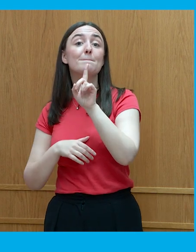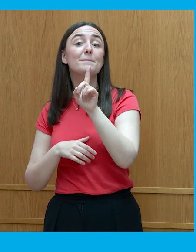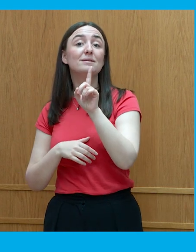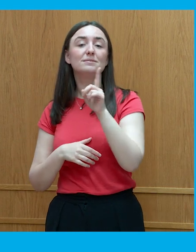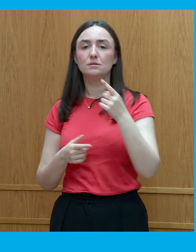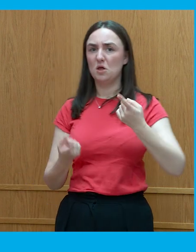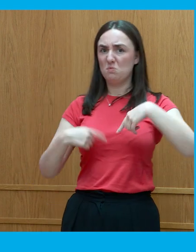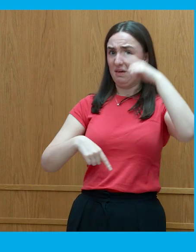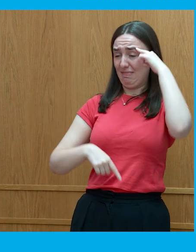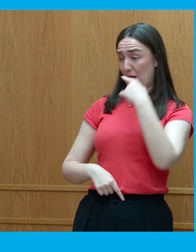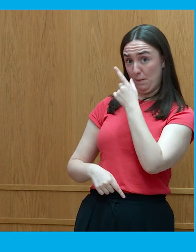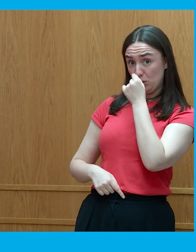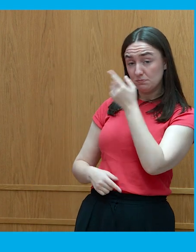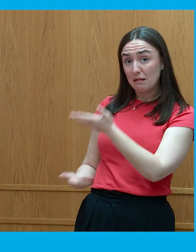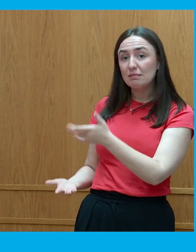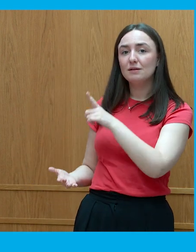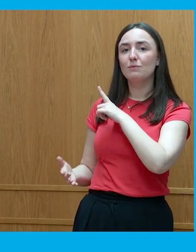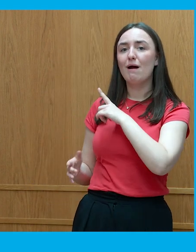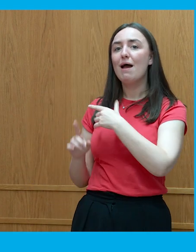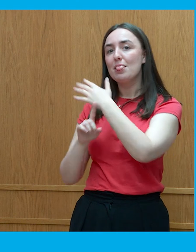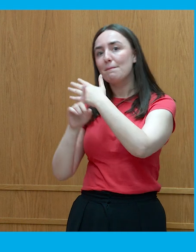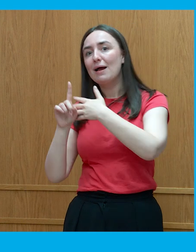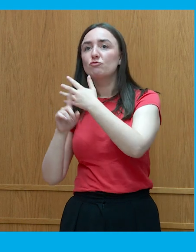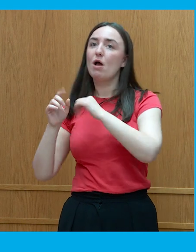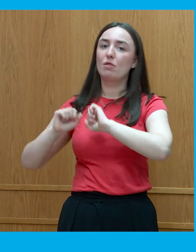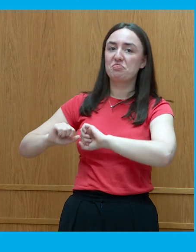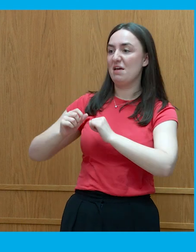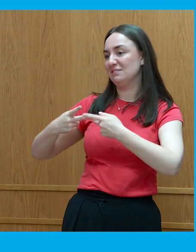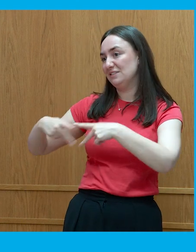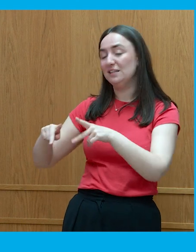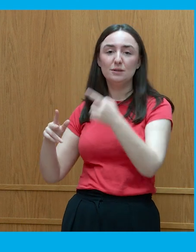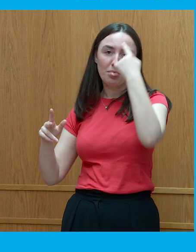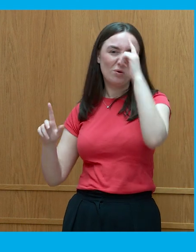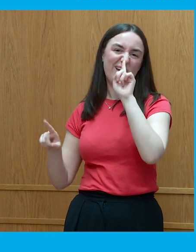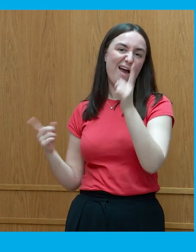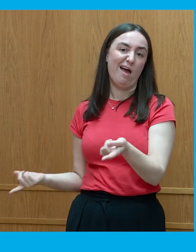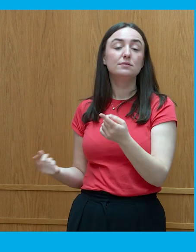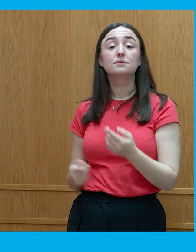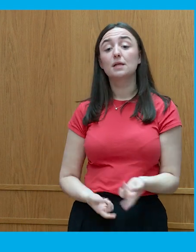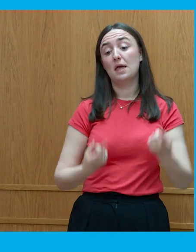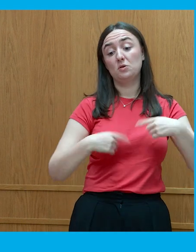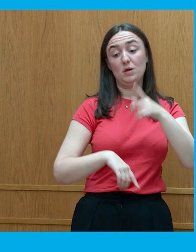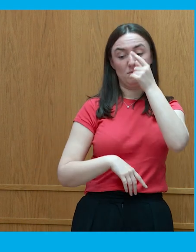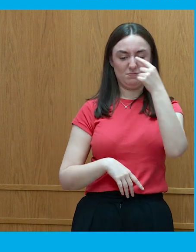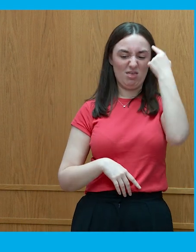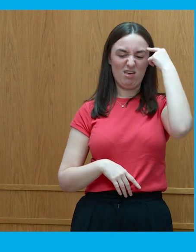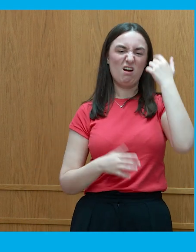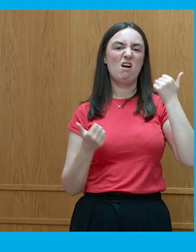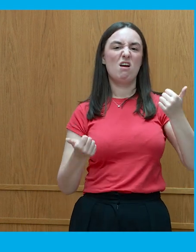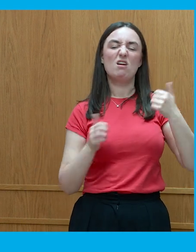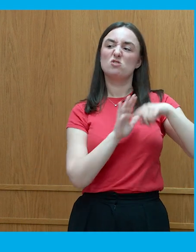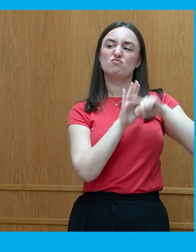could based on the machinery and the rules of the system. And I think that was probably us thinking about our own rules of like what we've